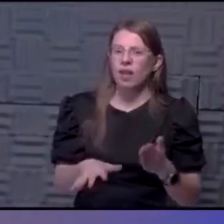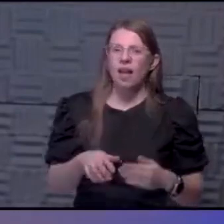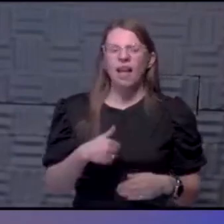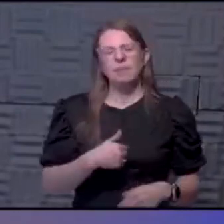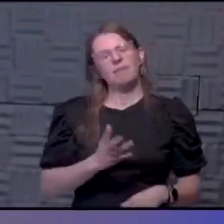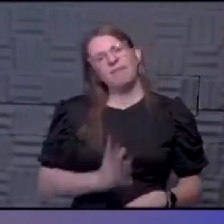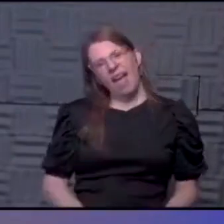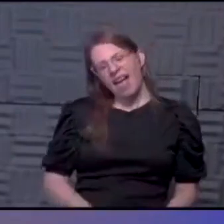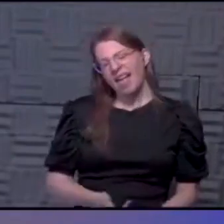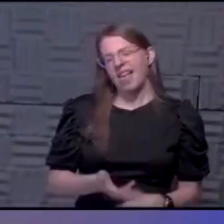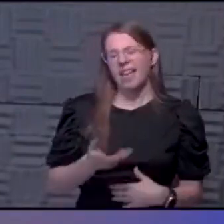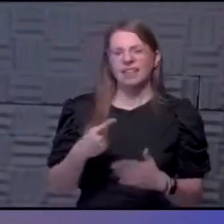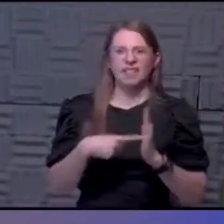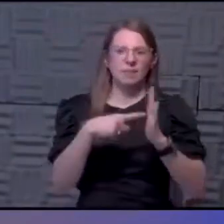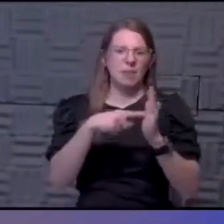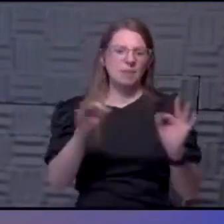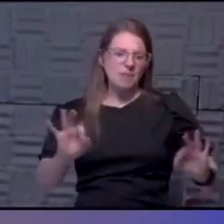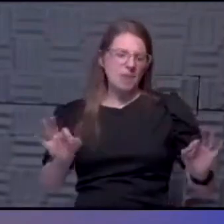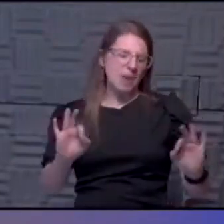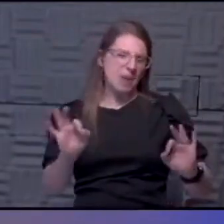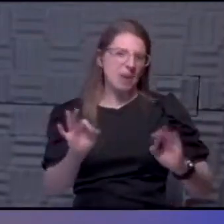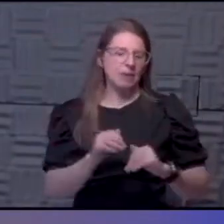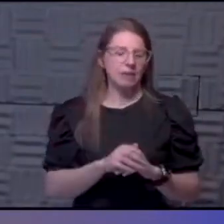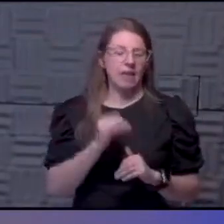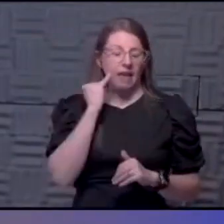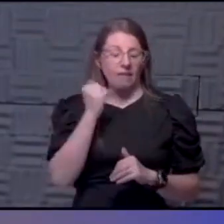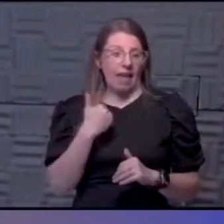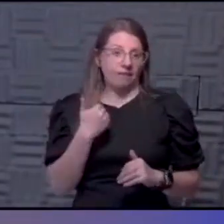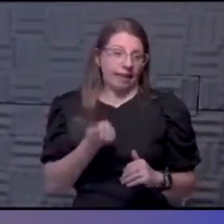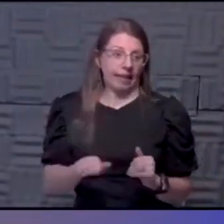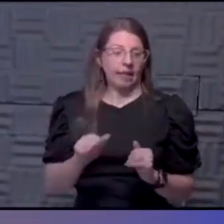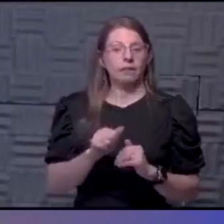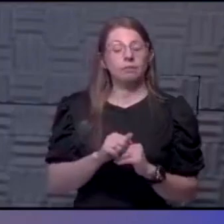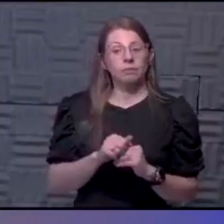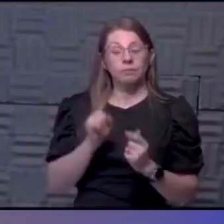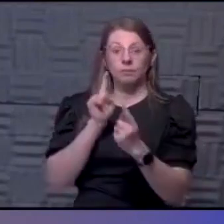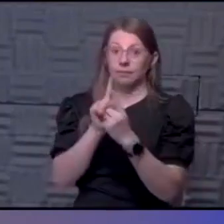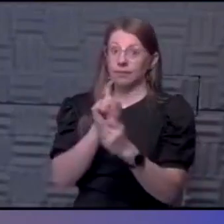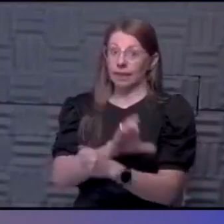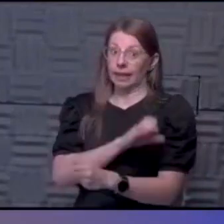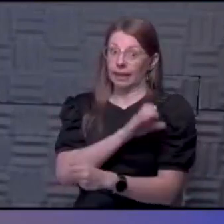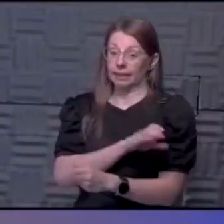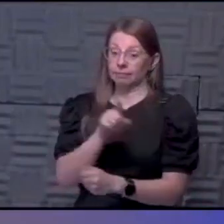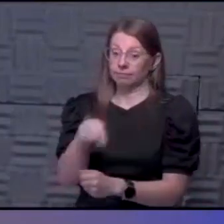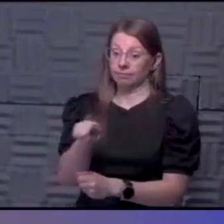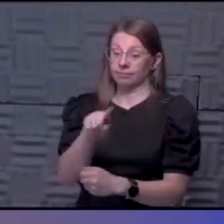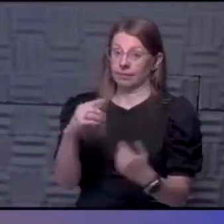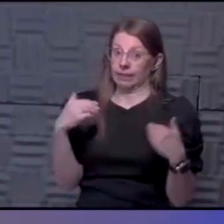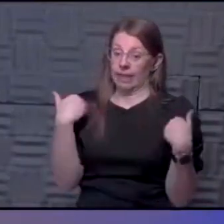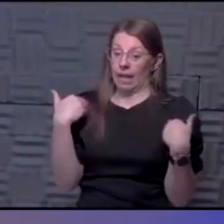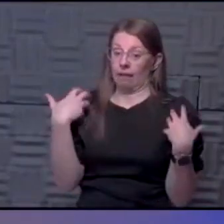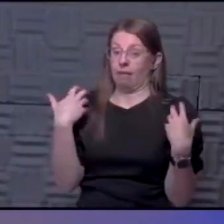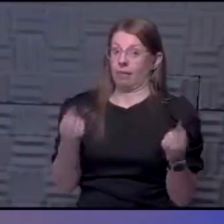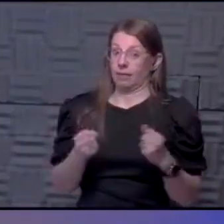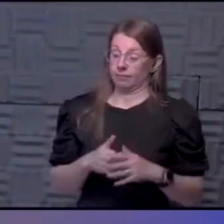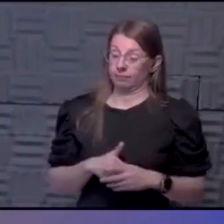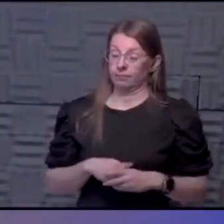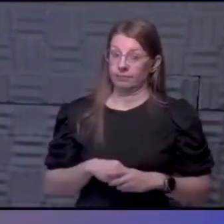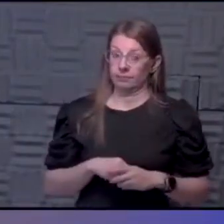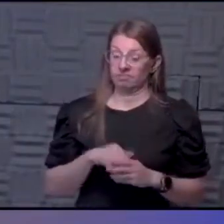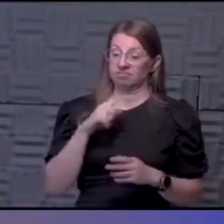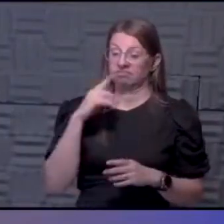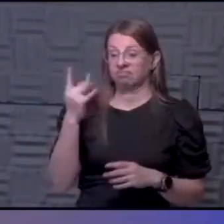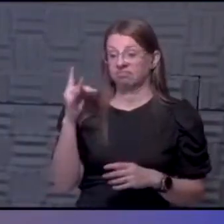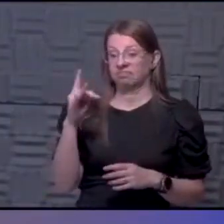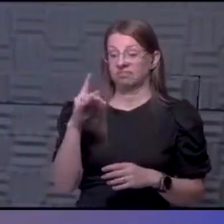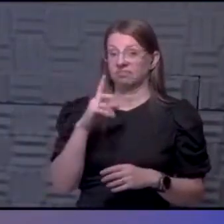be fine. My symptoms will be minimal, if any. I do see patients in my clinic who are young, healthy,